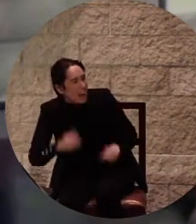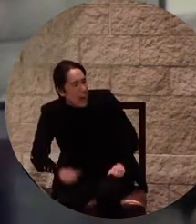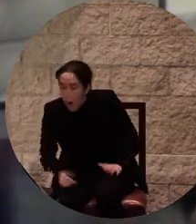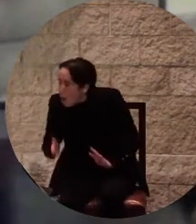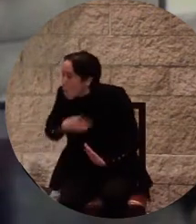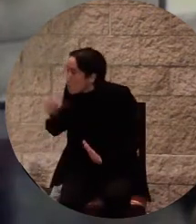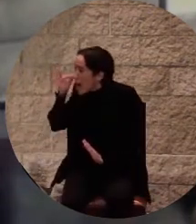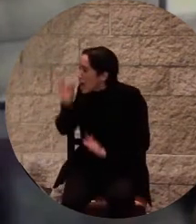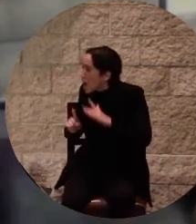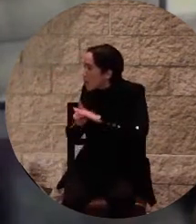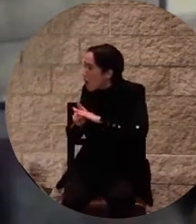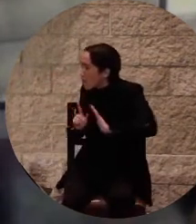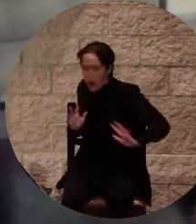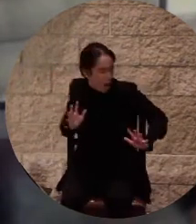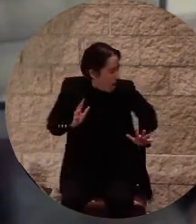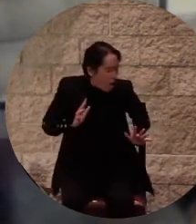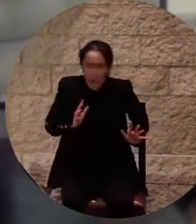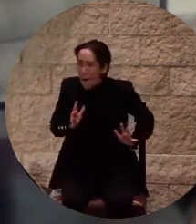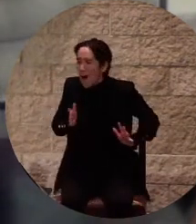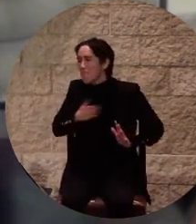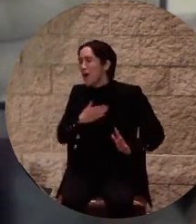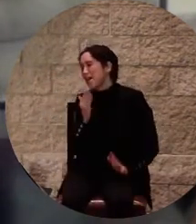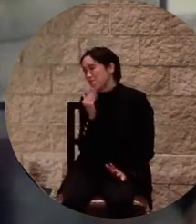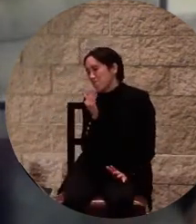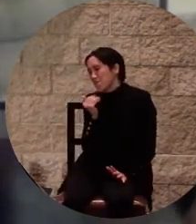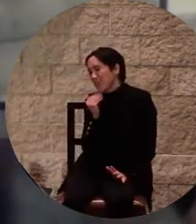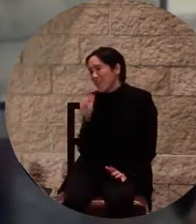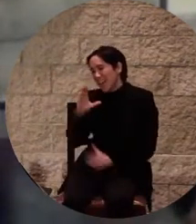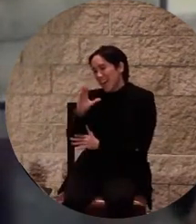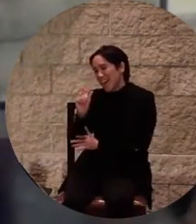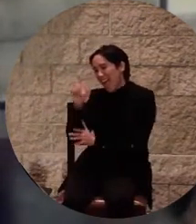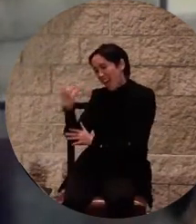on? That's my sweet Callie.